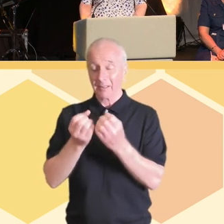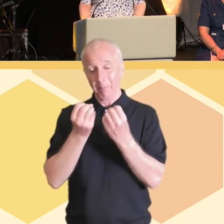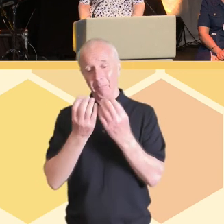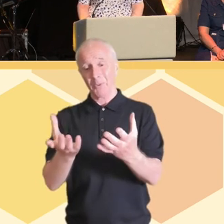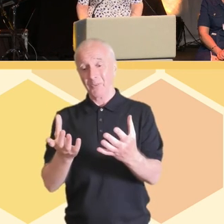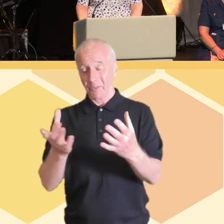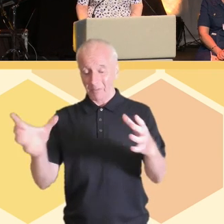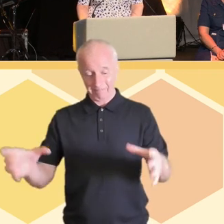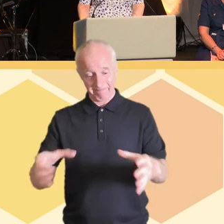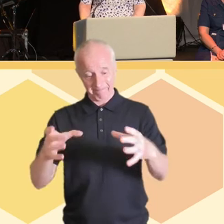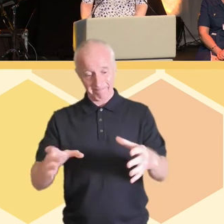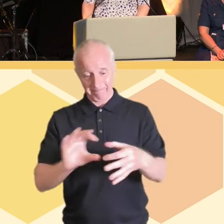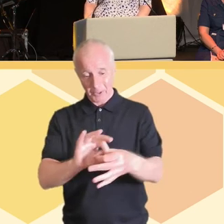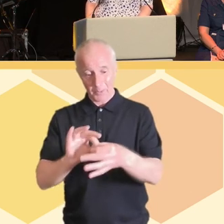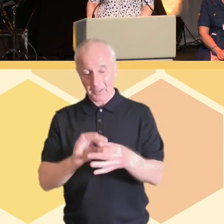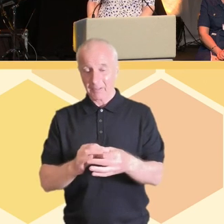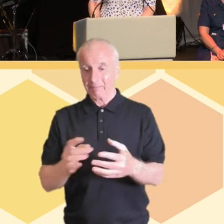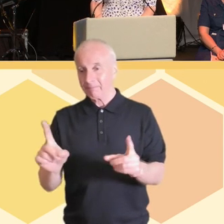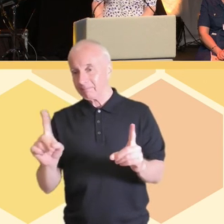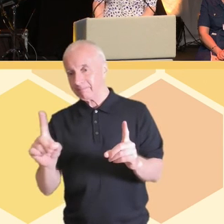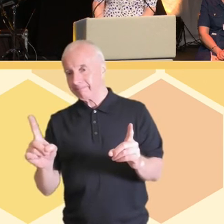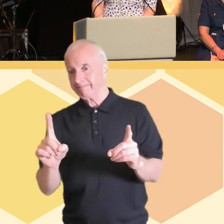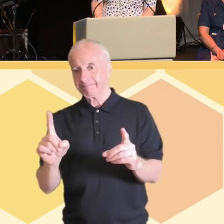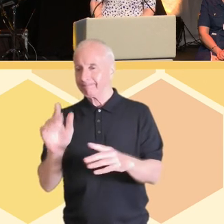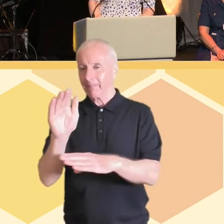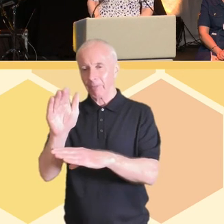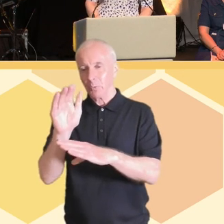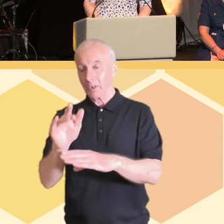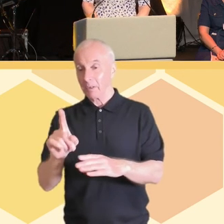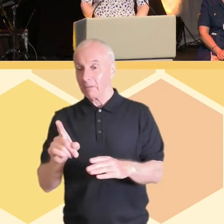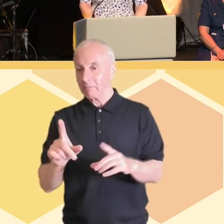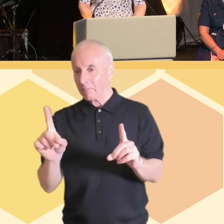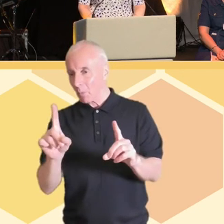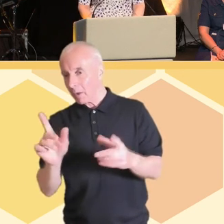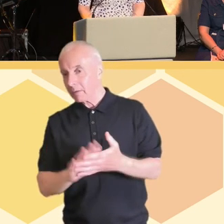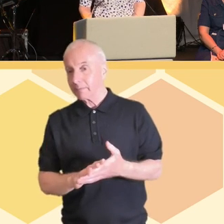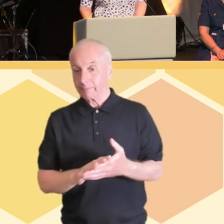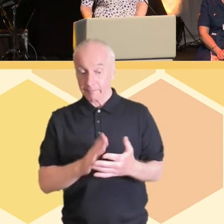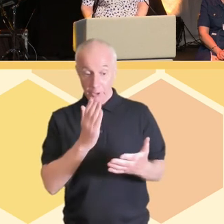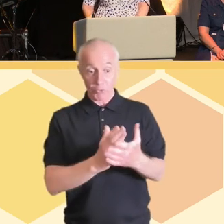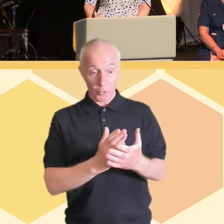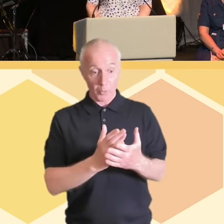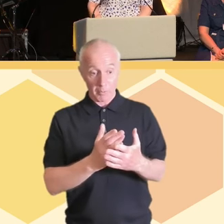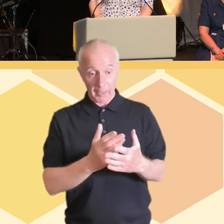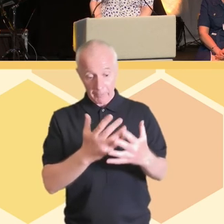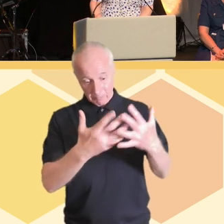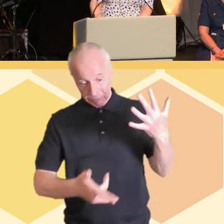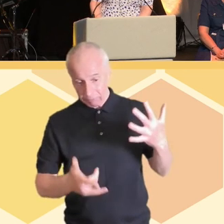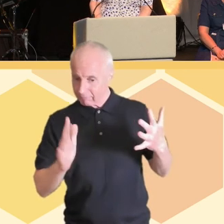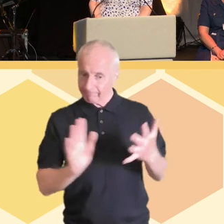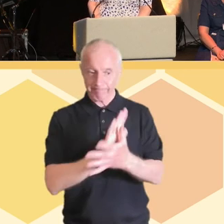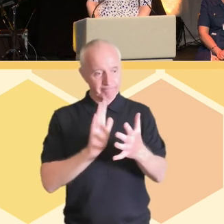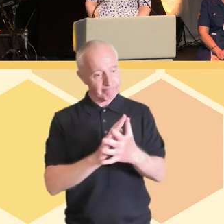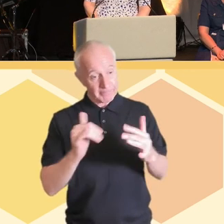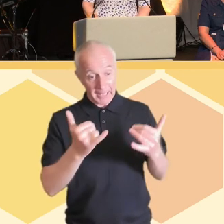But what about the future? It's certainly true that alongside all there is to celebrate, of which there is much to celebrate,